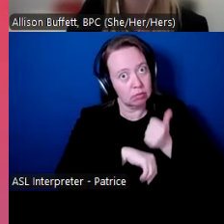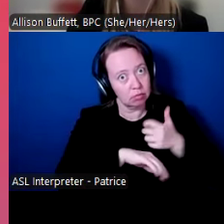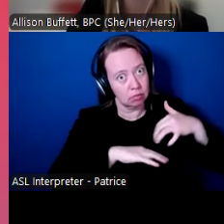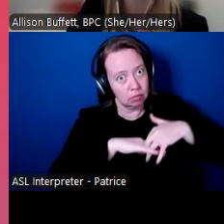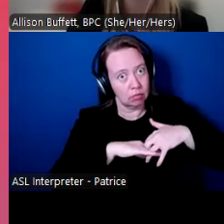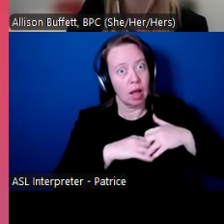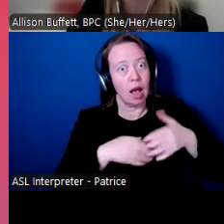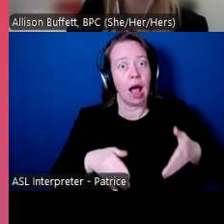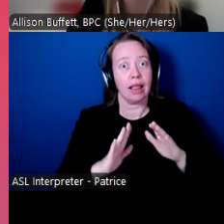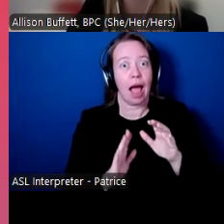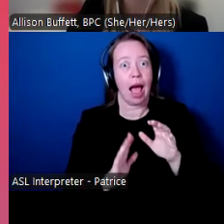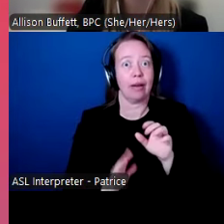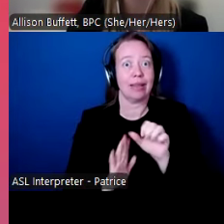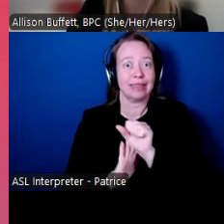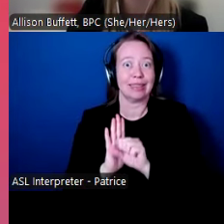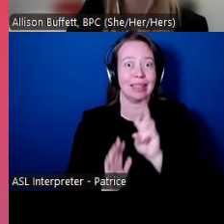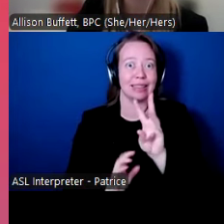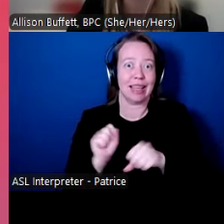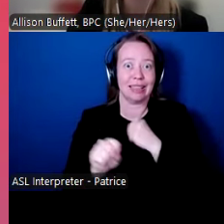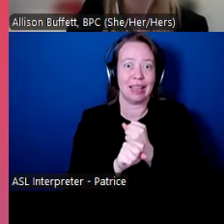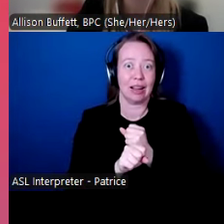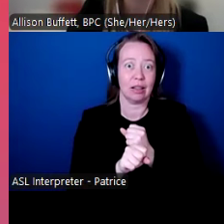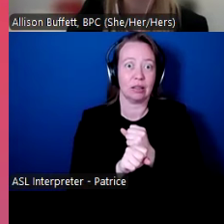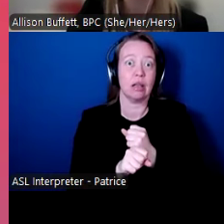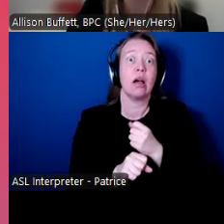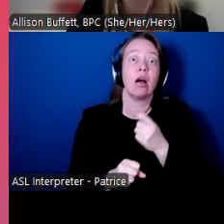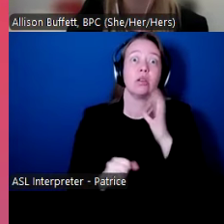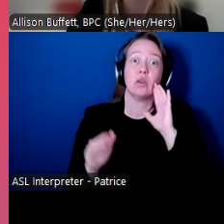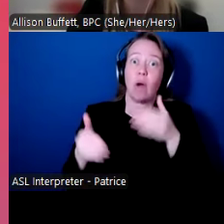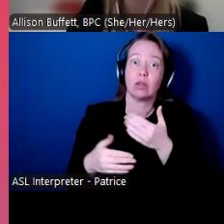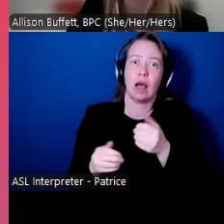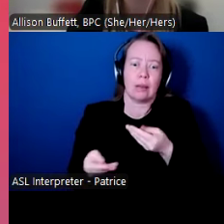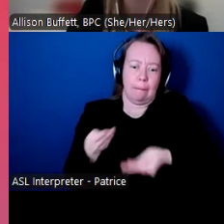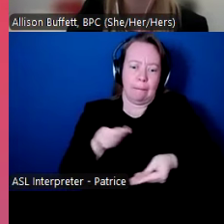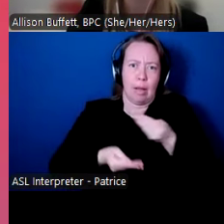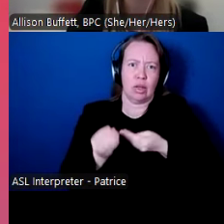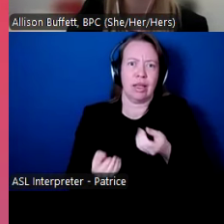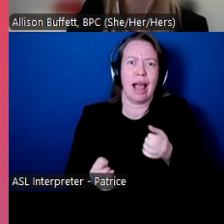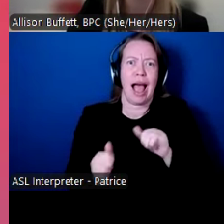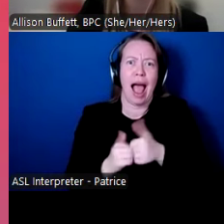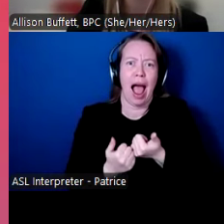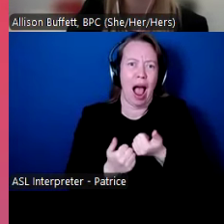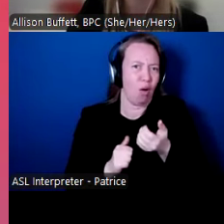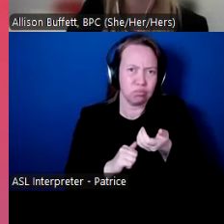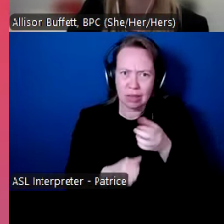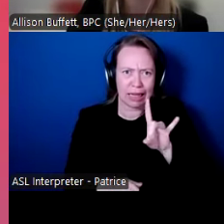years to ensure that 80% of these payments are spent on compensation for direct care workers.